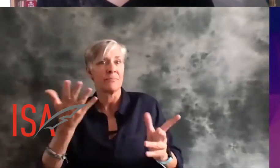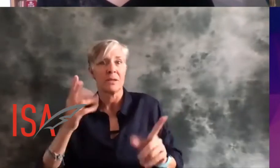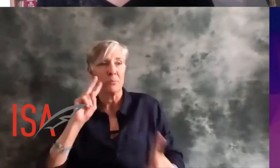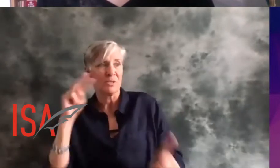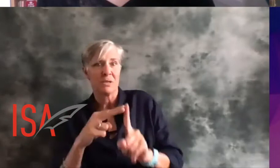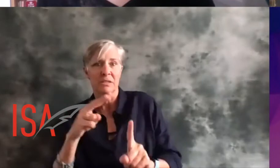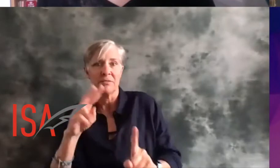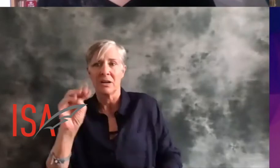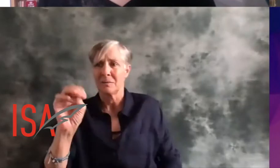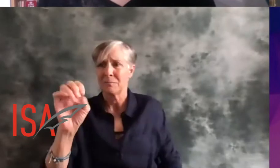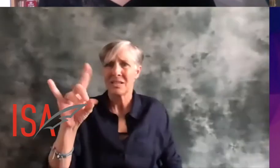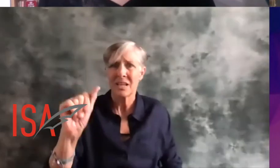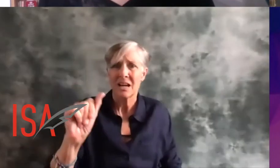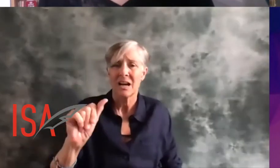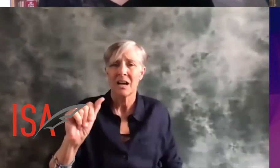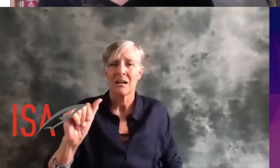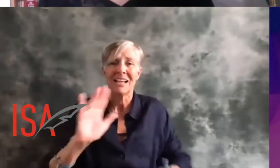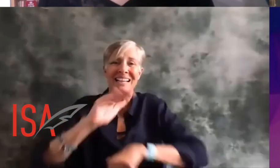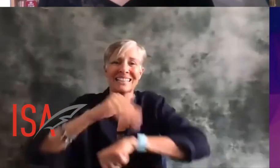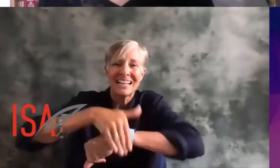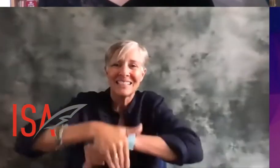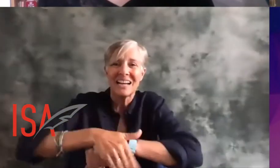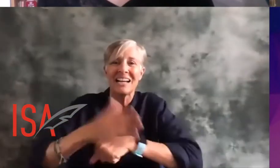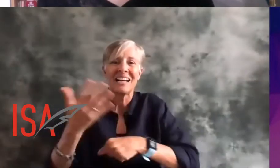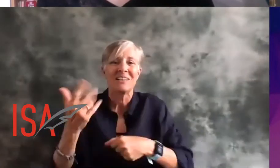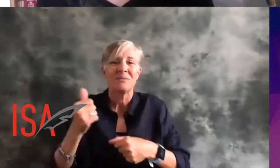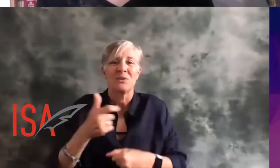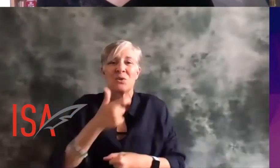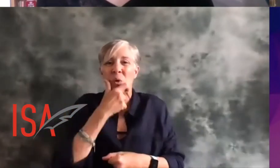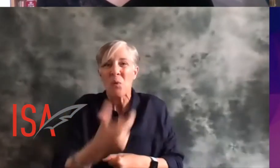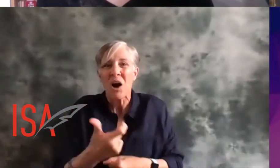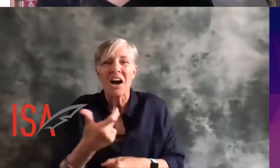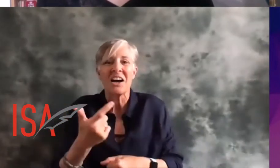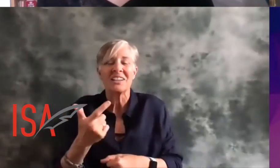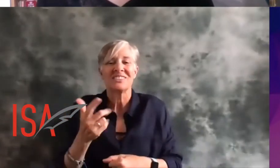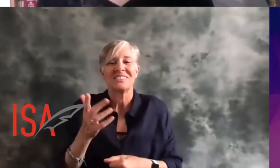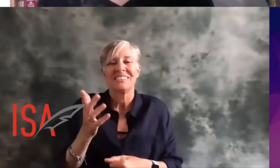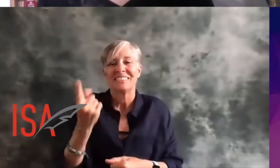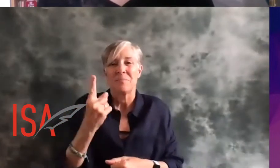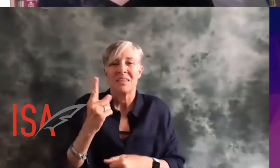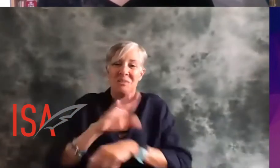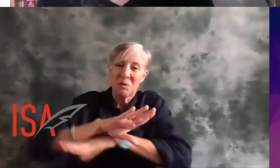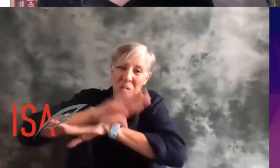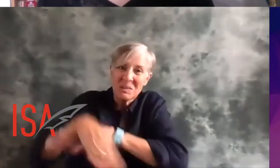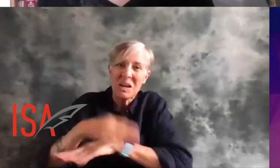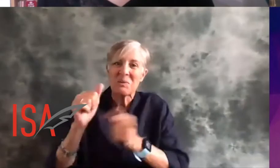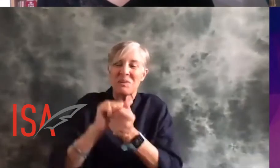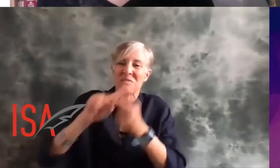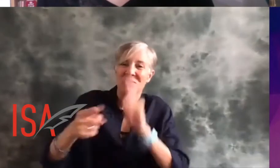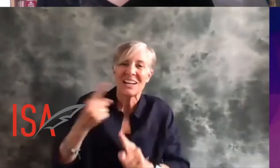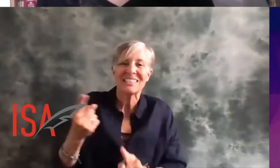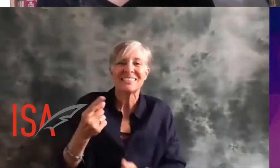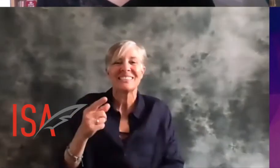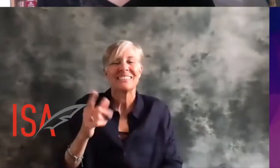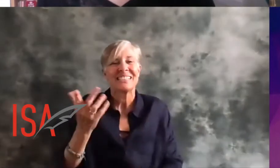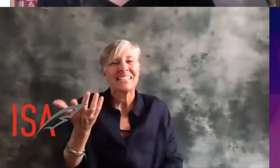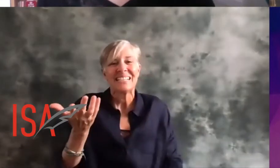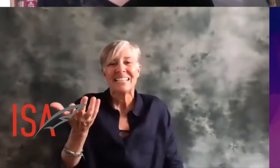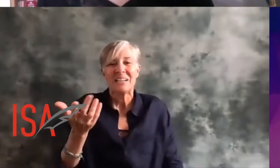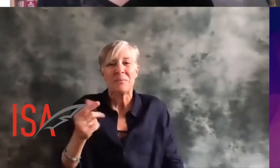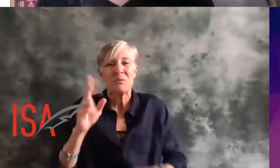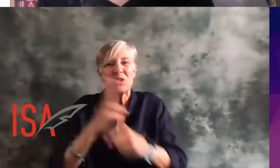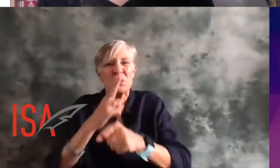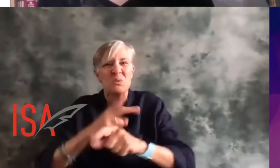like have those nights where we would go and watch it or binge watch it at somebody's house, and how we would use these different people and we